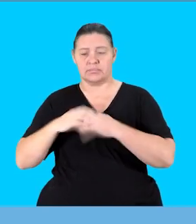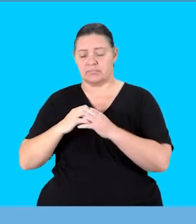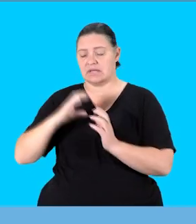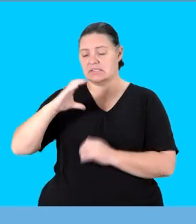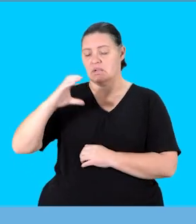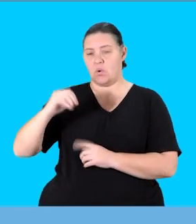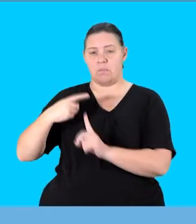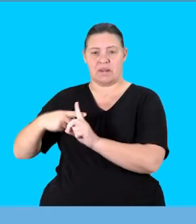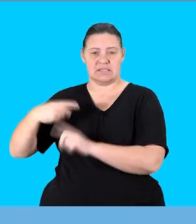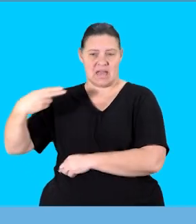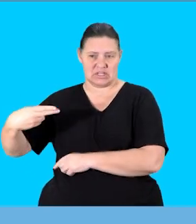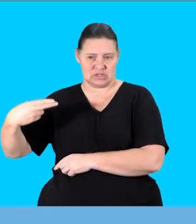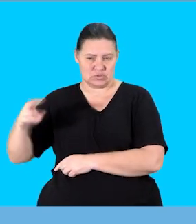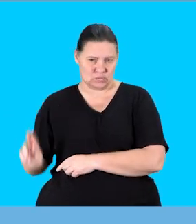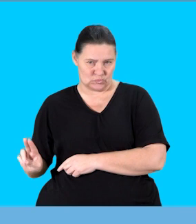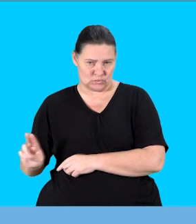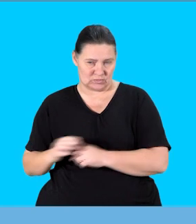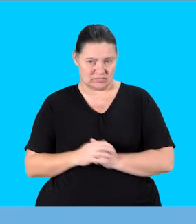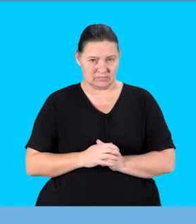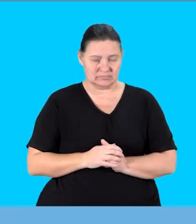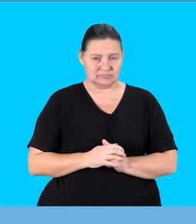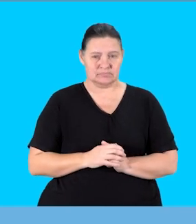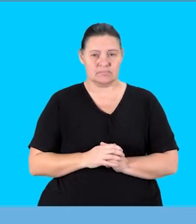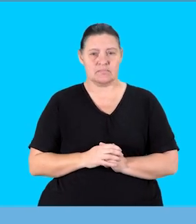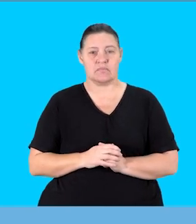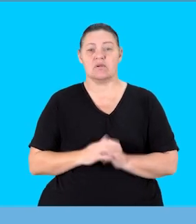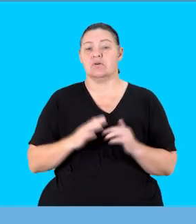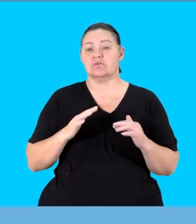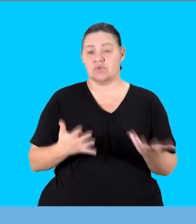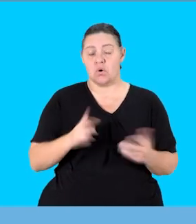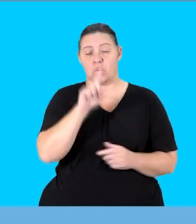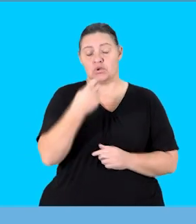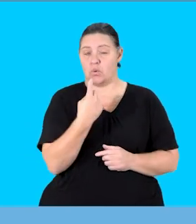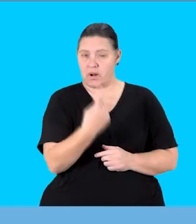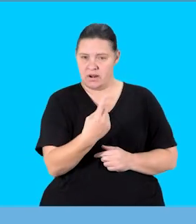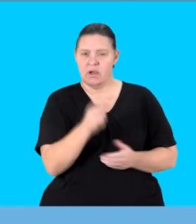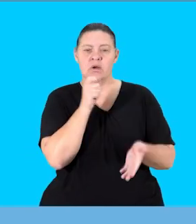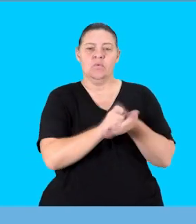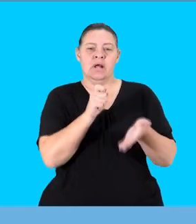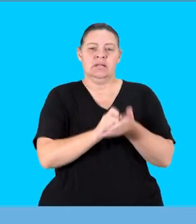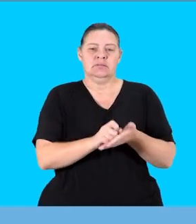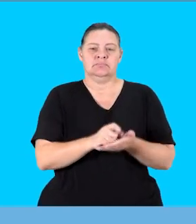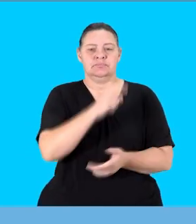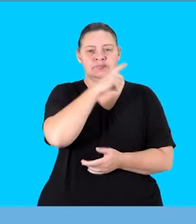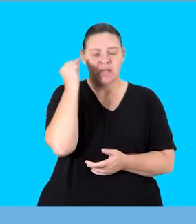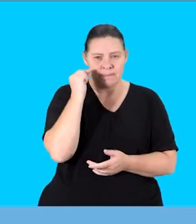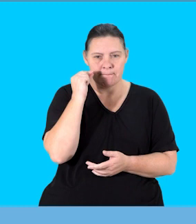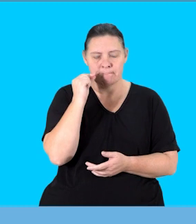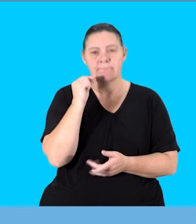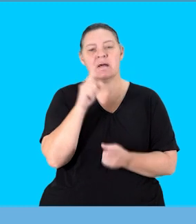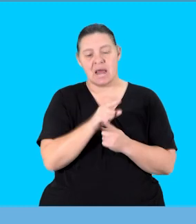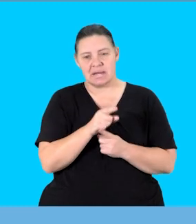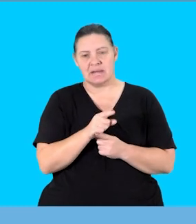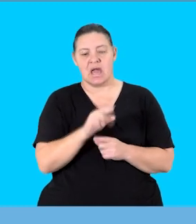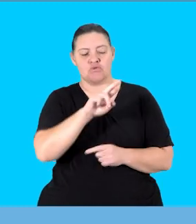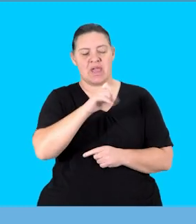to form CO plus H2, carbon monoxide and hydrogen gas. Question 1, we need to write down the name and the